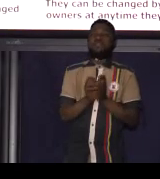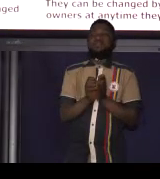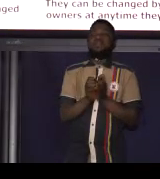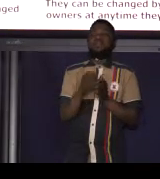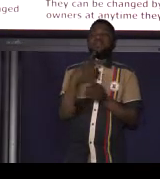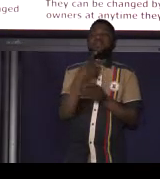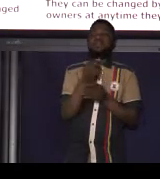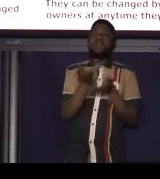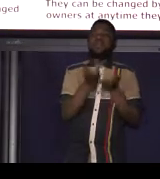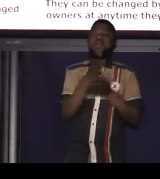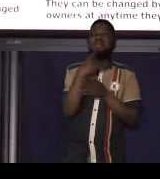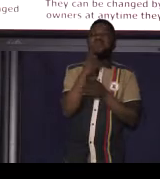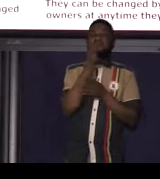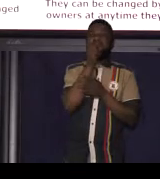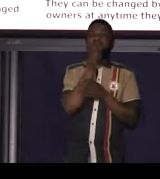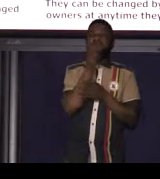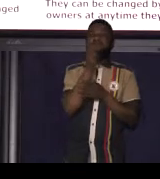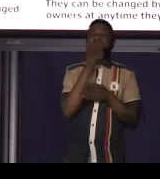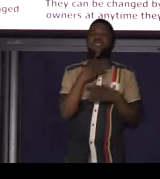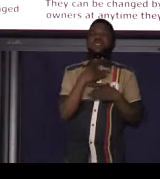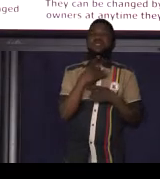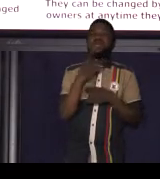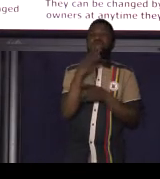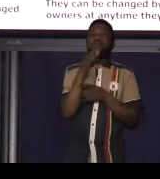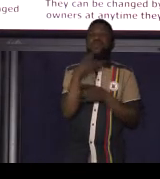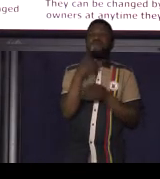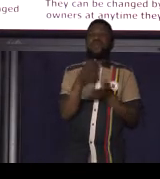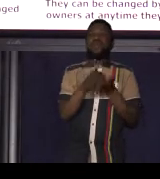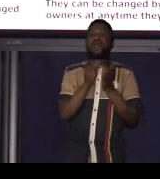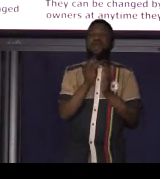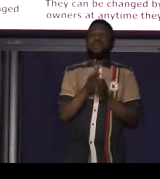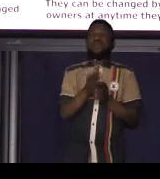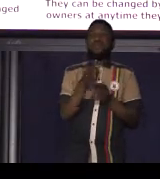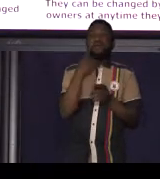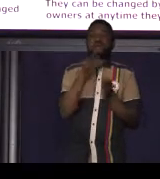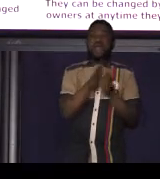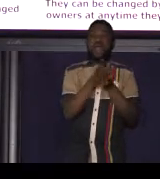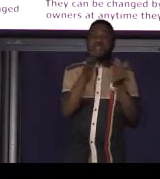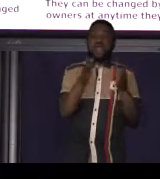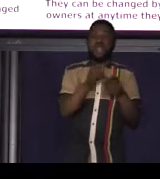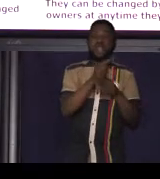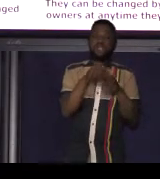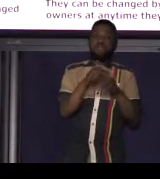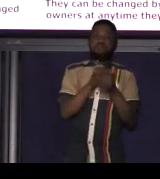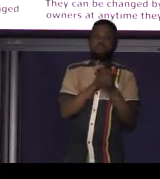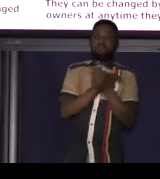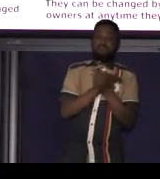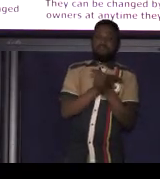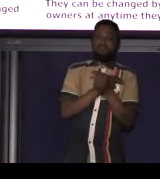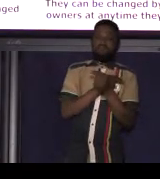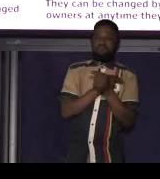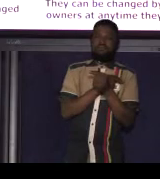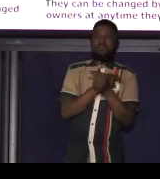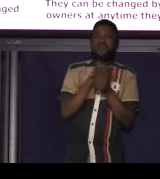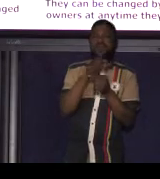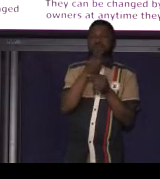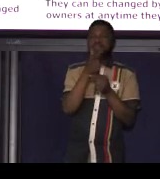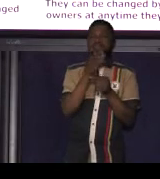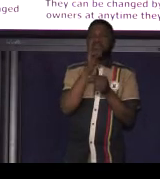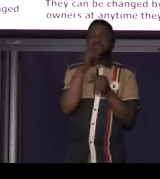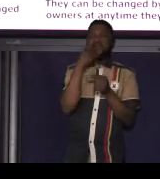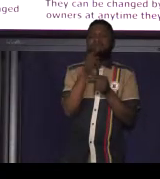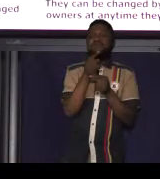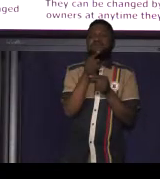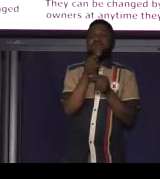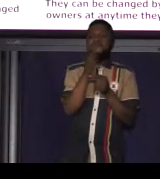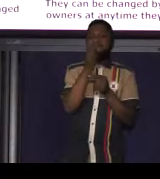the owners. They serve the private interest of the owners. This is for the entire nation, and not the